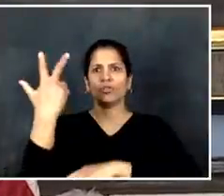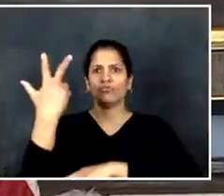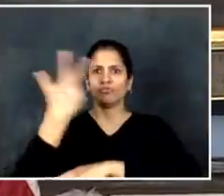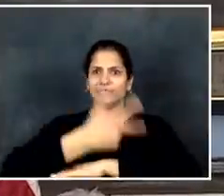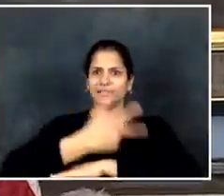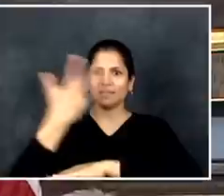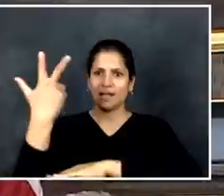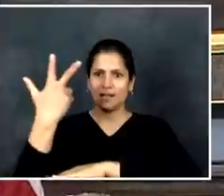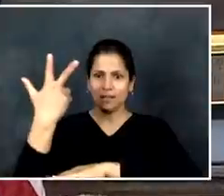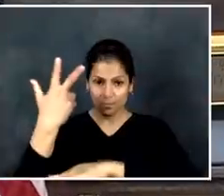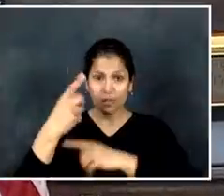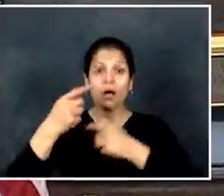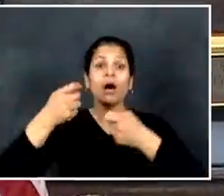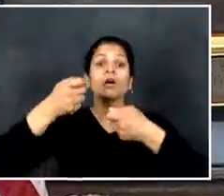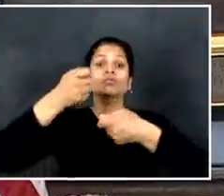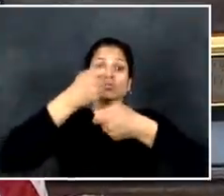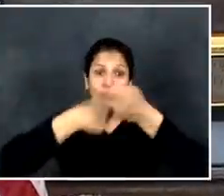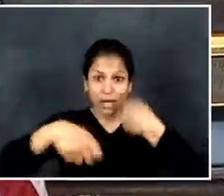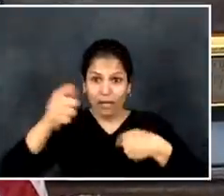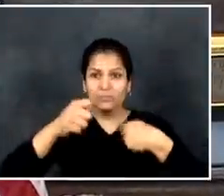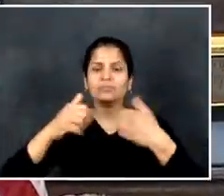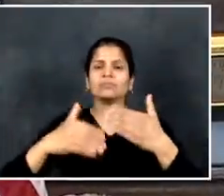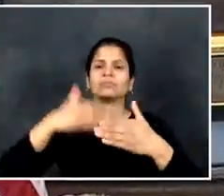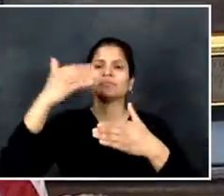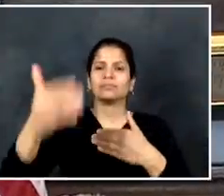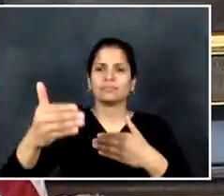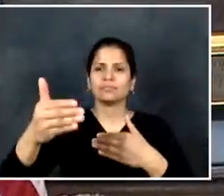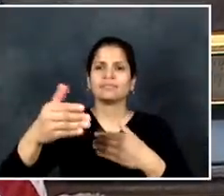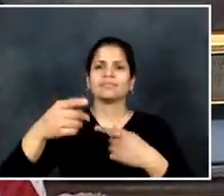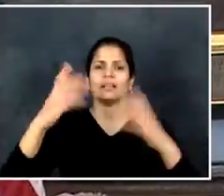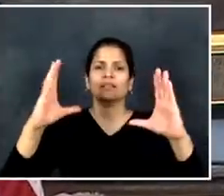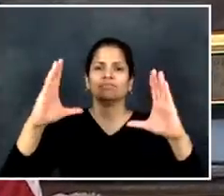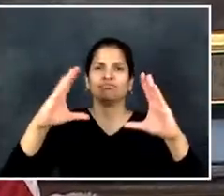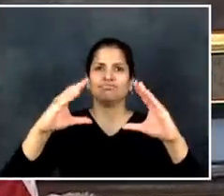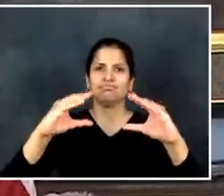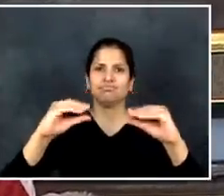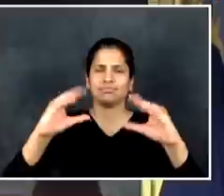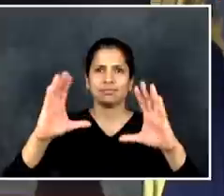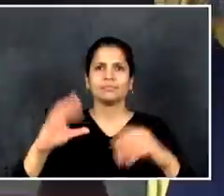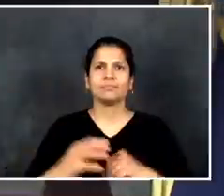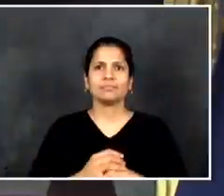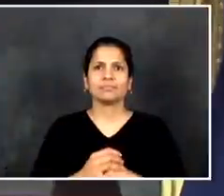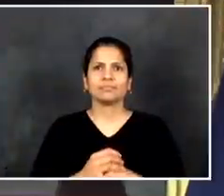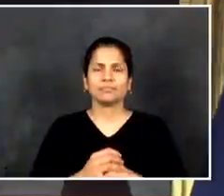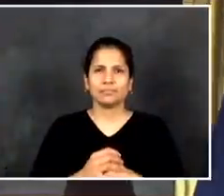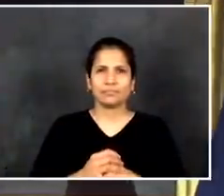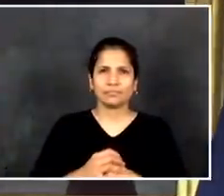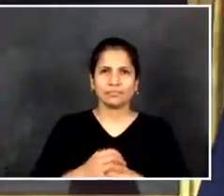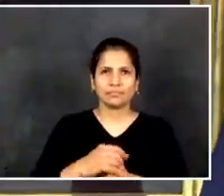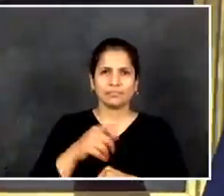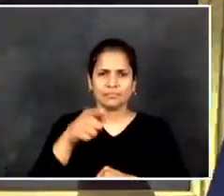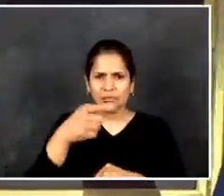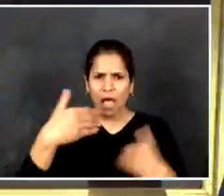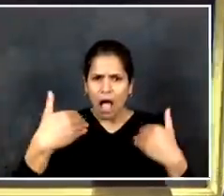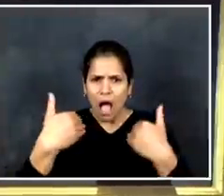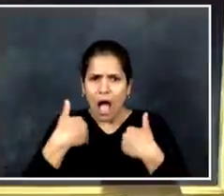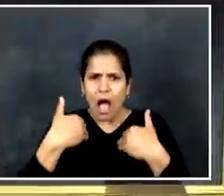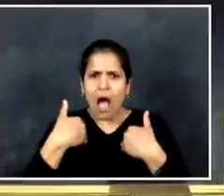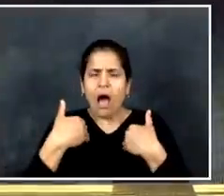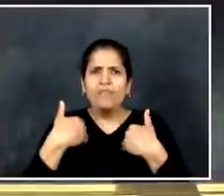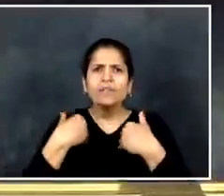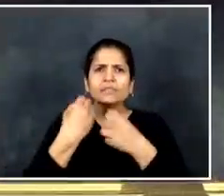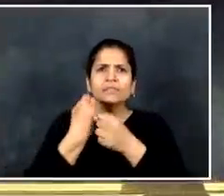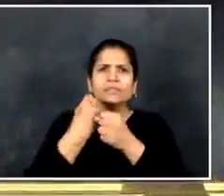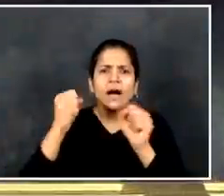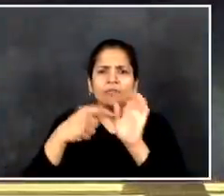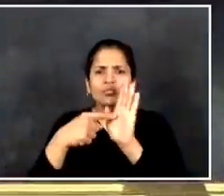that's one of the safety feedback loops so that you get all of that displayed on the interface on the front. If there's any of the thresholds for